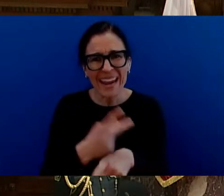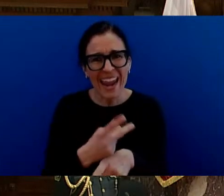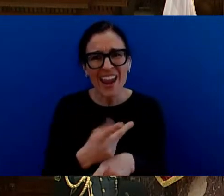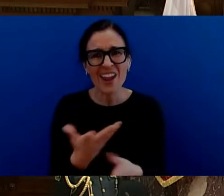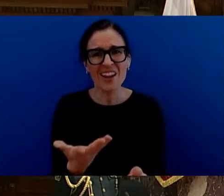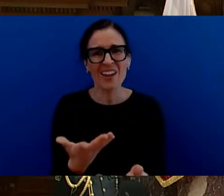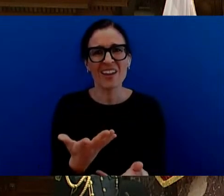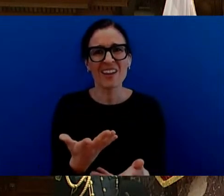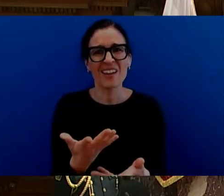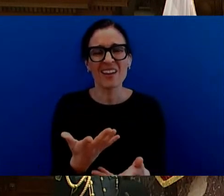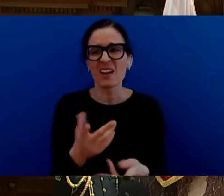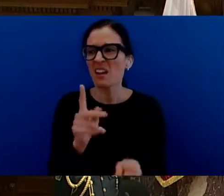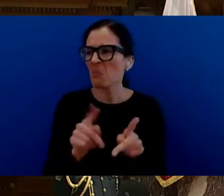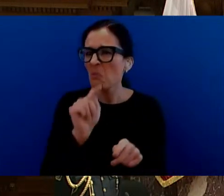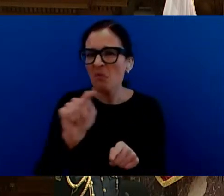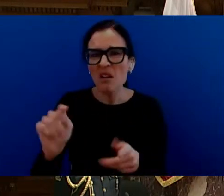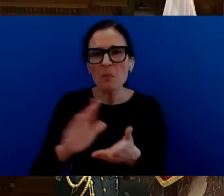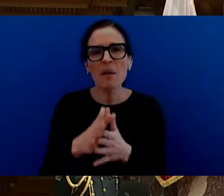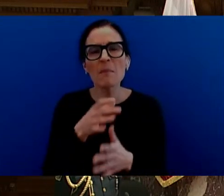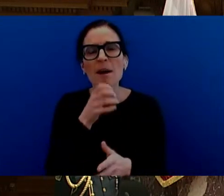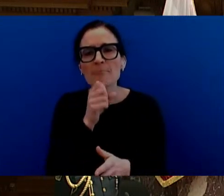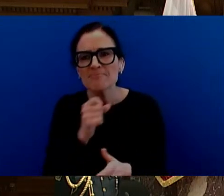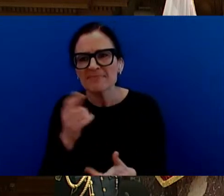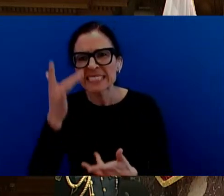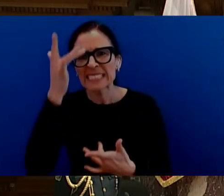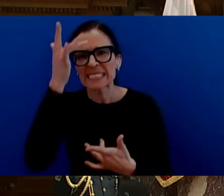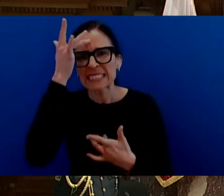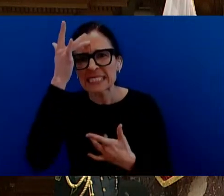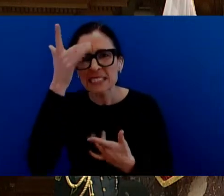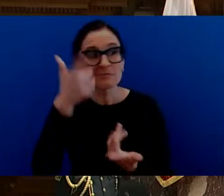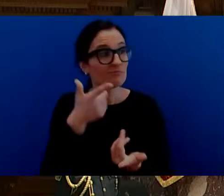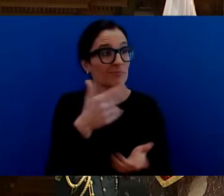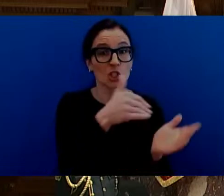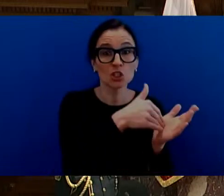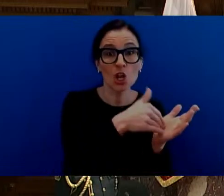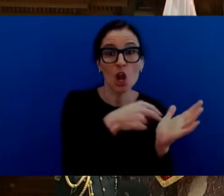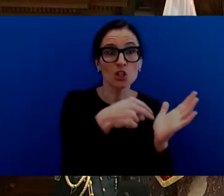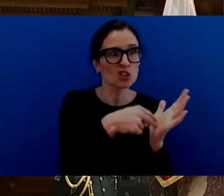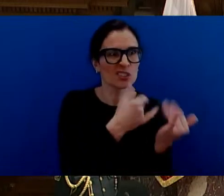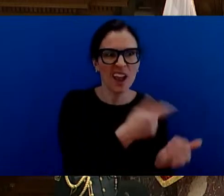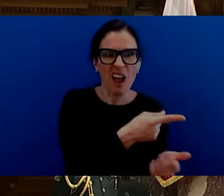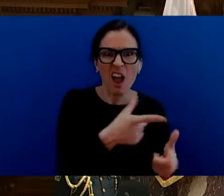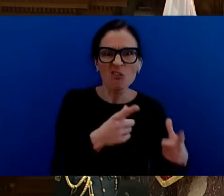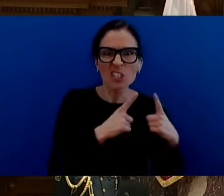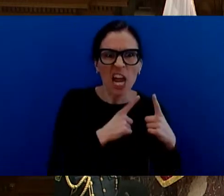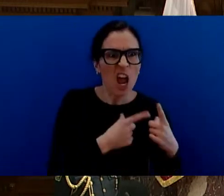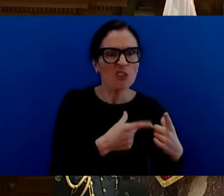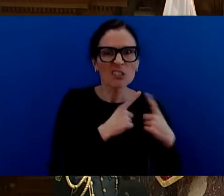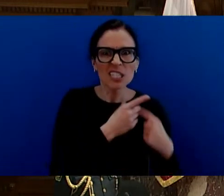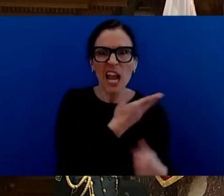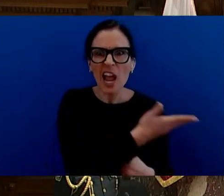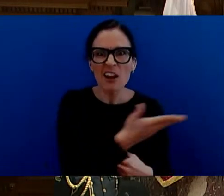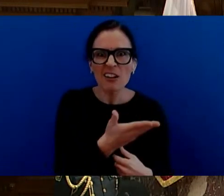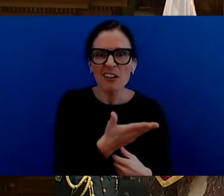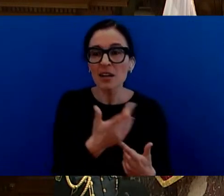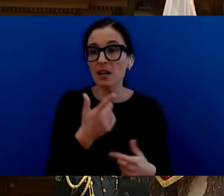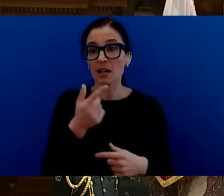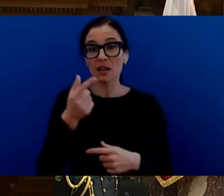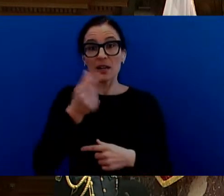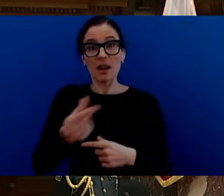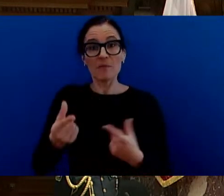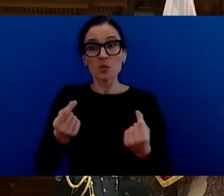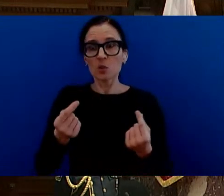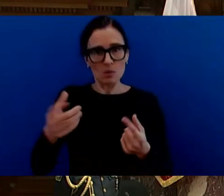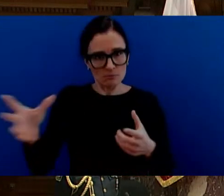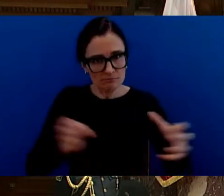retiring. Your government is responding by adding more nurses and family doctors, opening more community clinics,